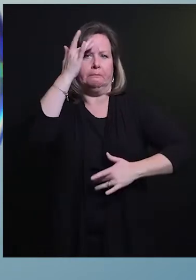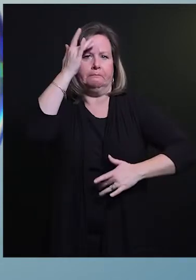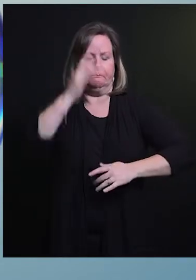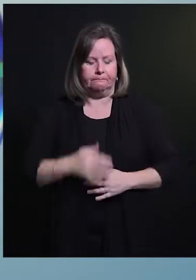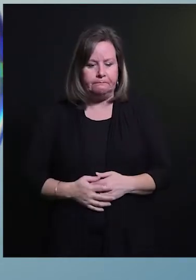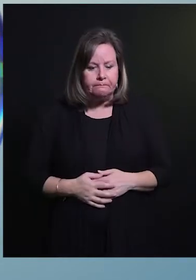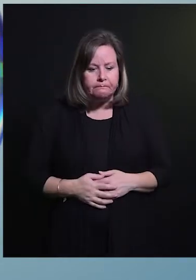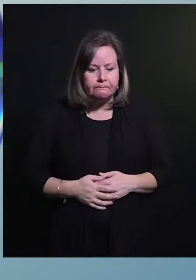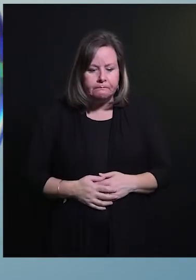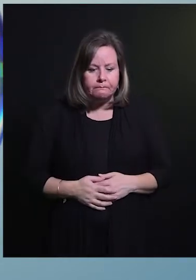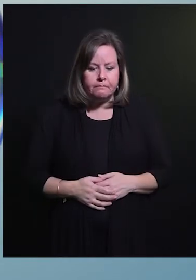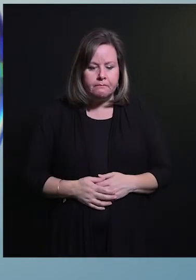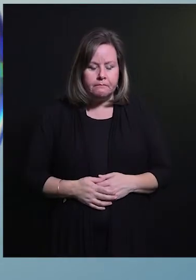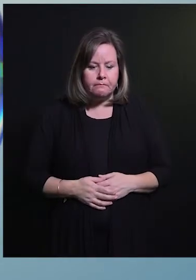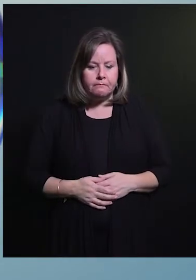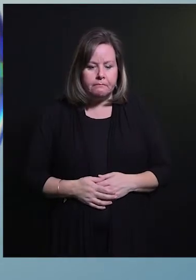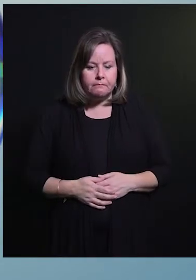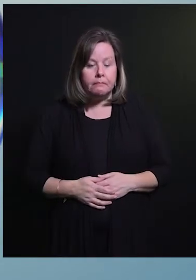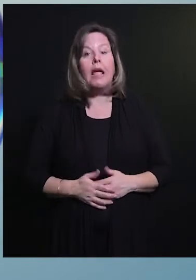communicable diseases in our community.